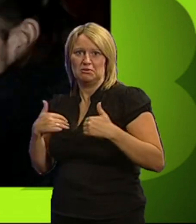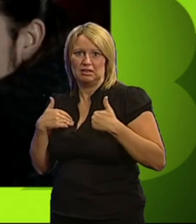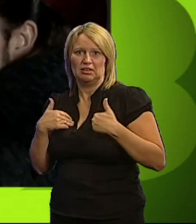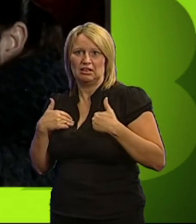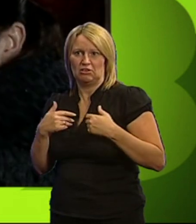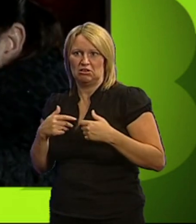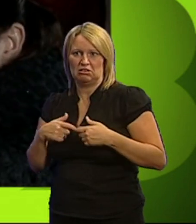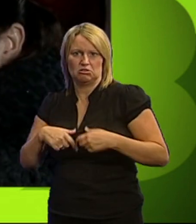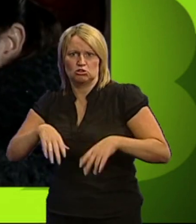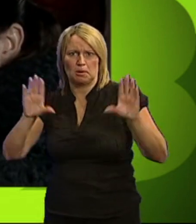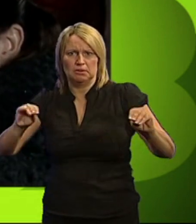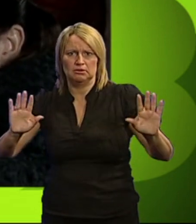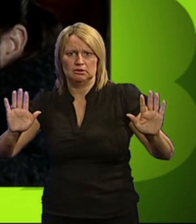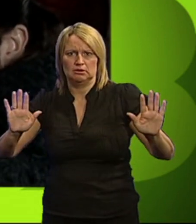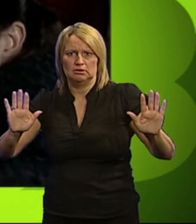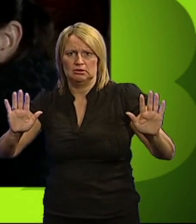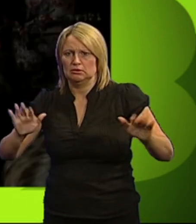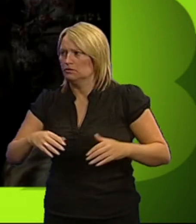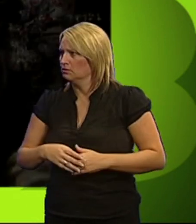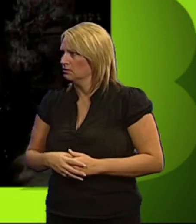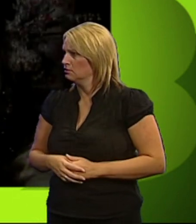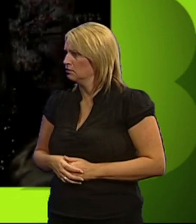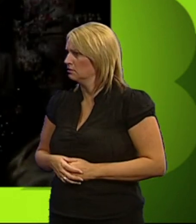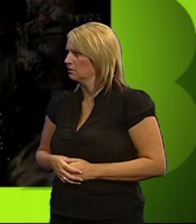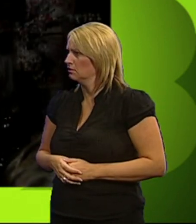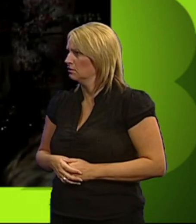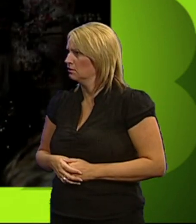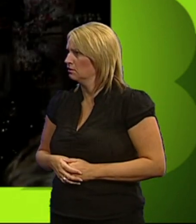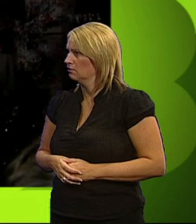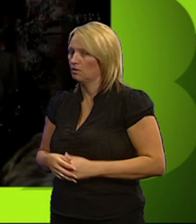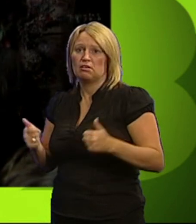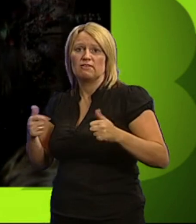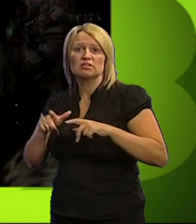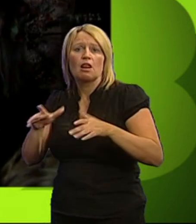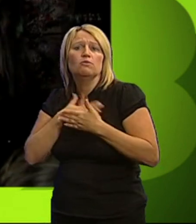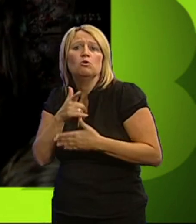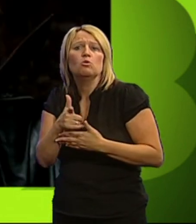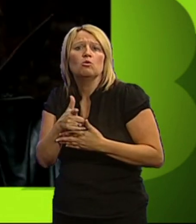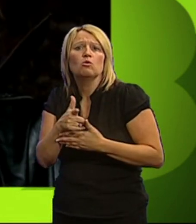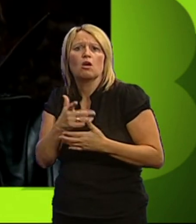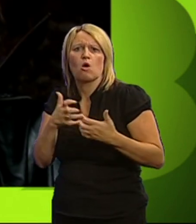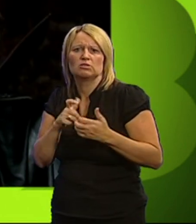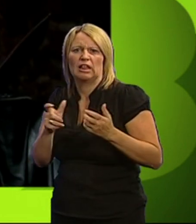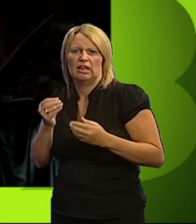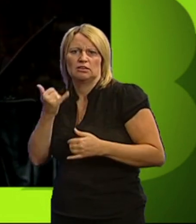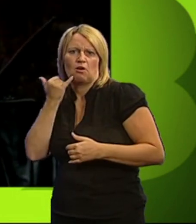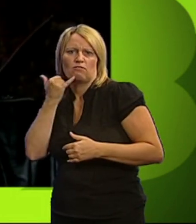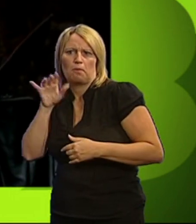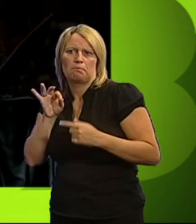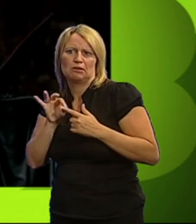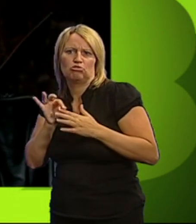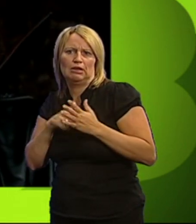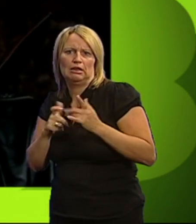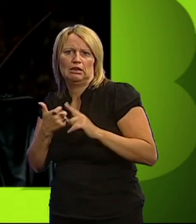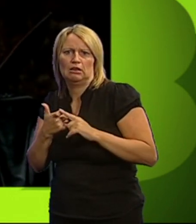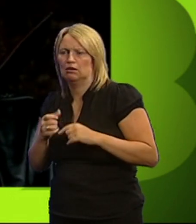me. Renfield, carry on. All right, fine. But if she loves you, how come she's still getting calls from